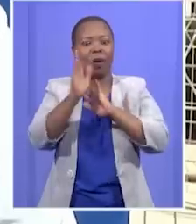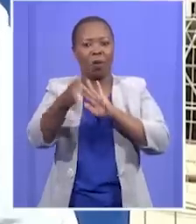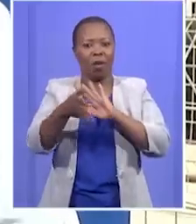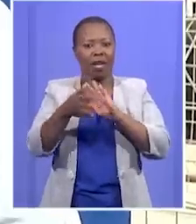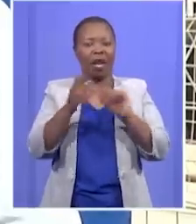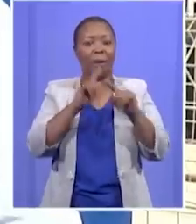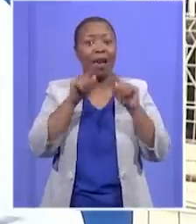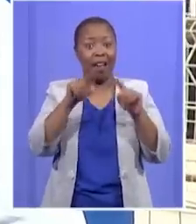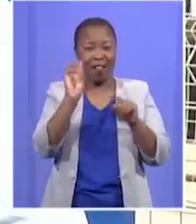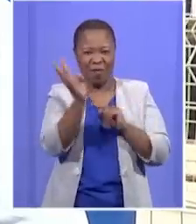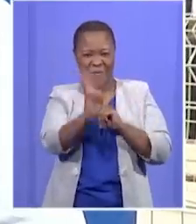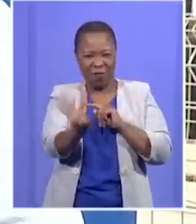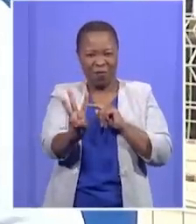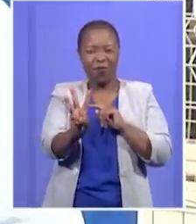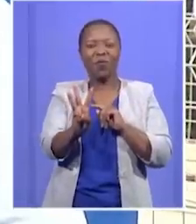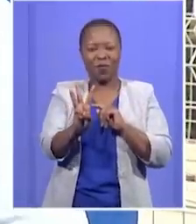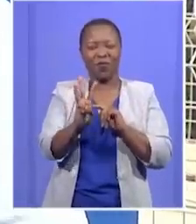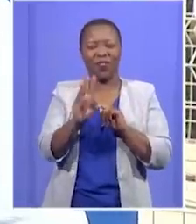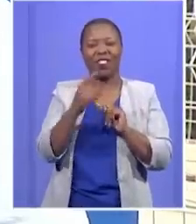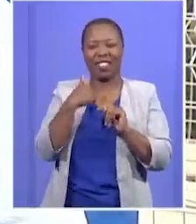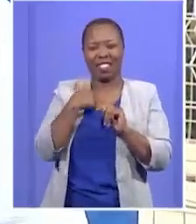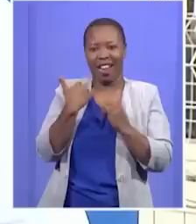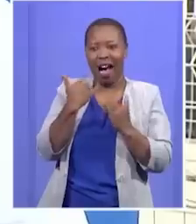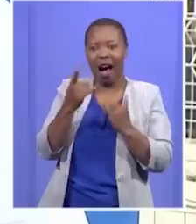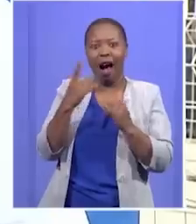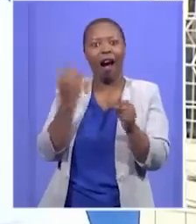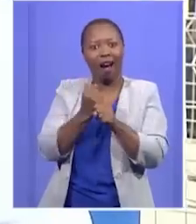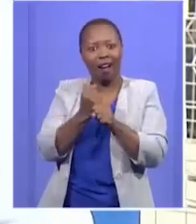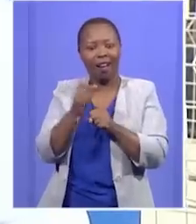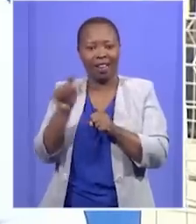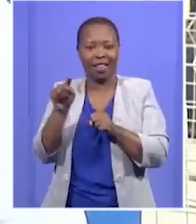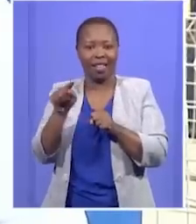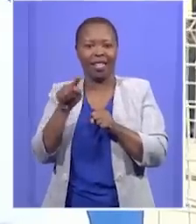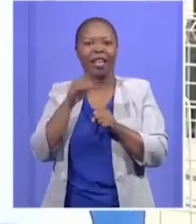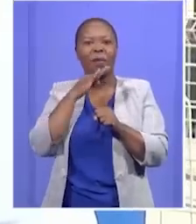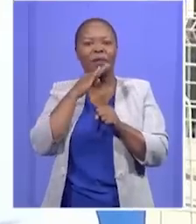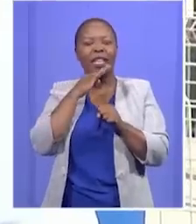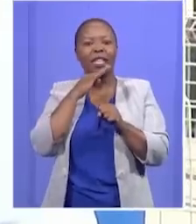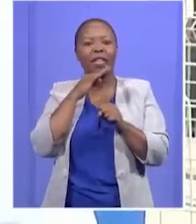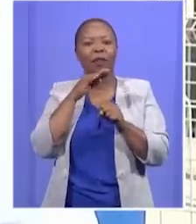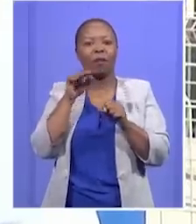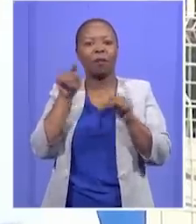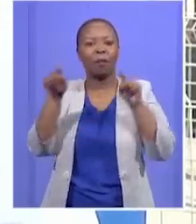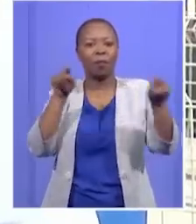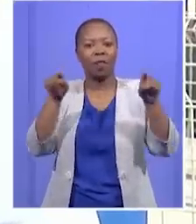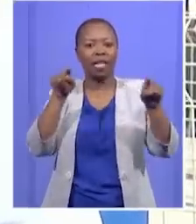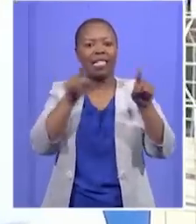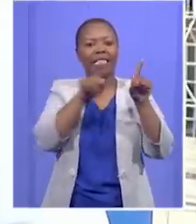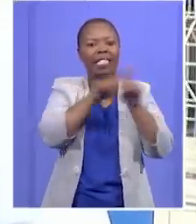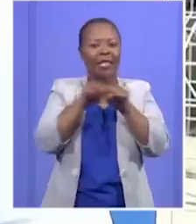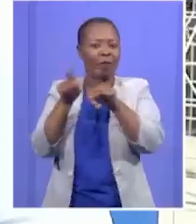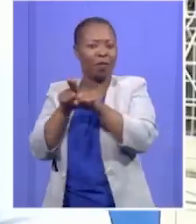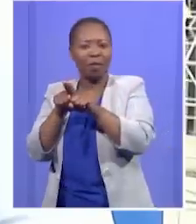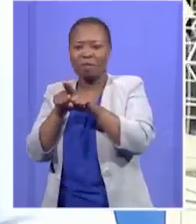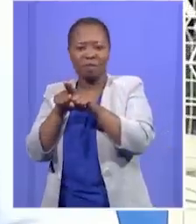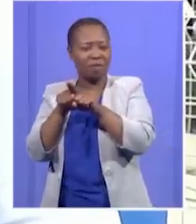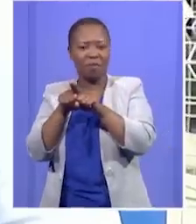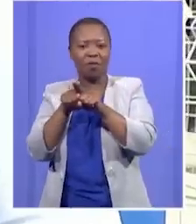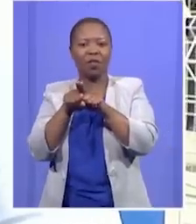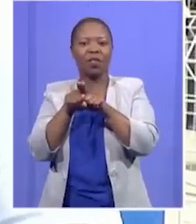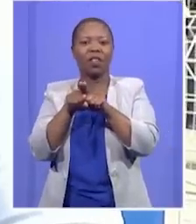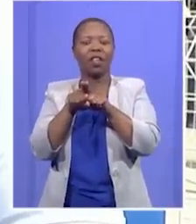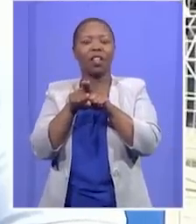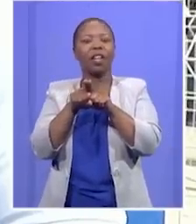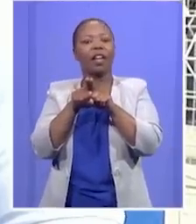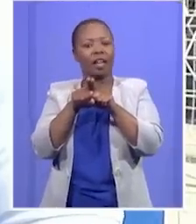watch. That not that they are the same campaign, but I think some of them are closer to one another. I